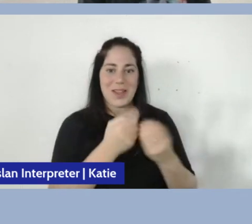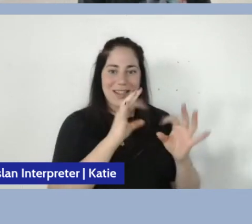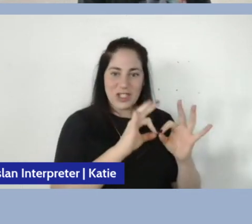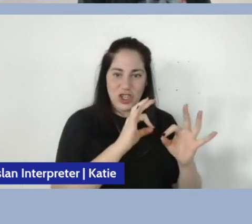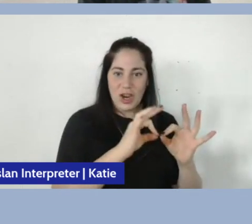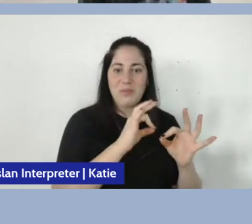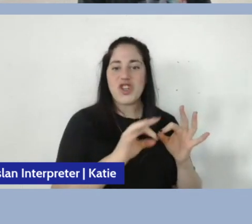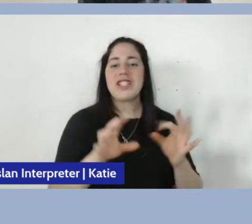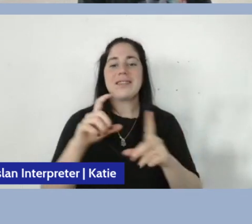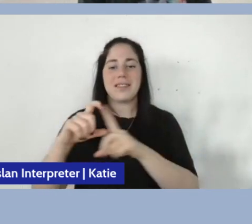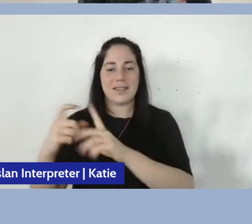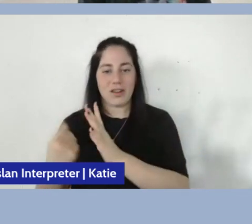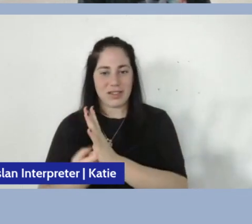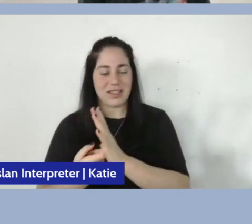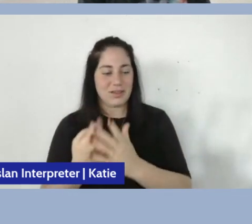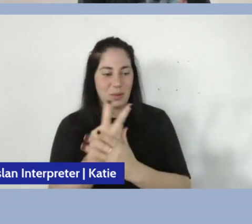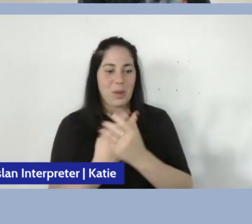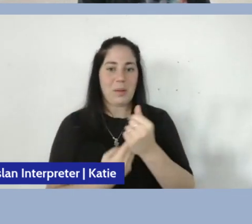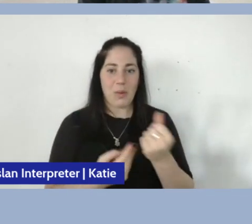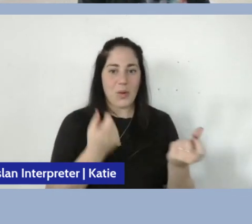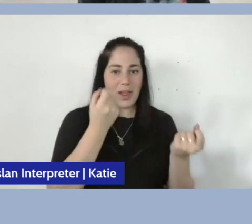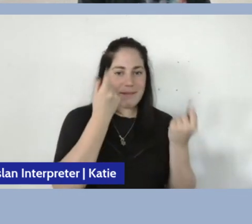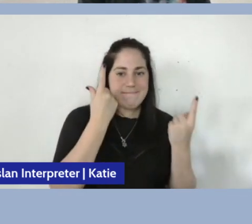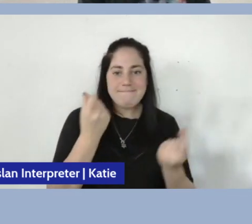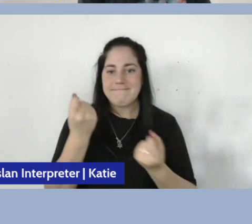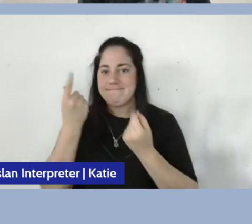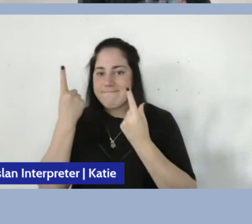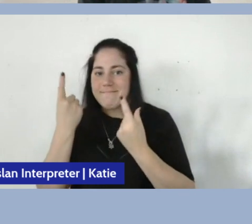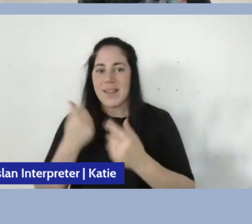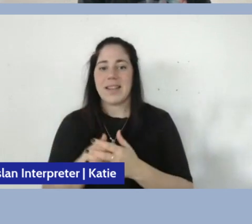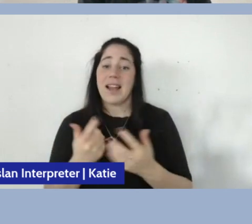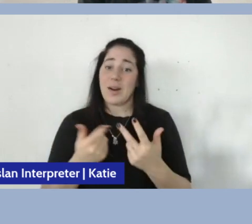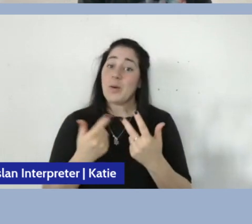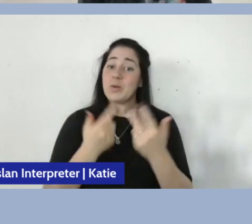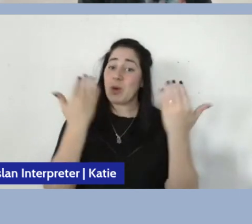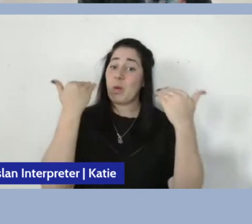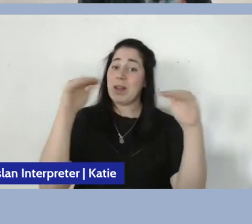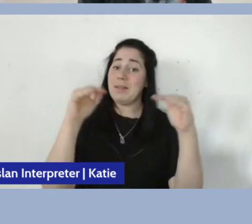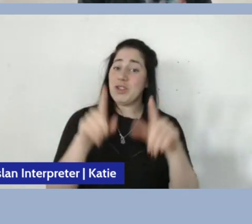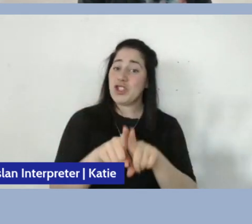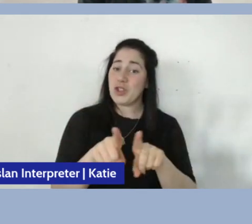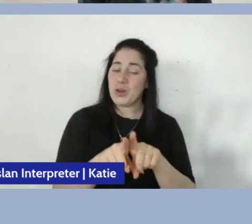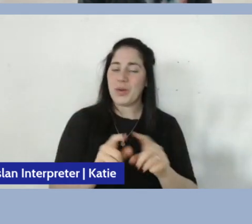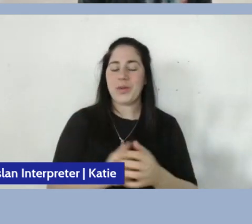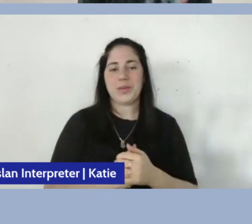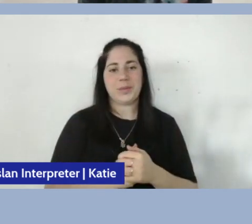both understand both our roles and also our limitations. And it is